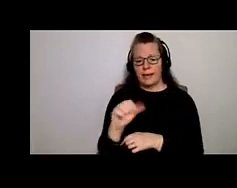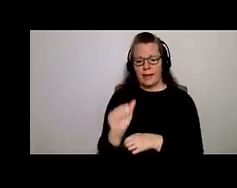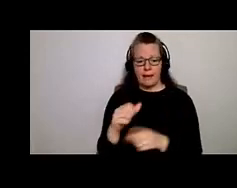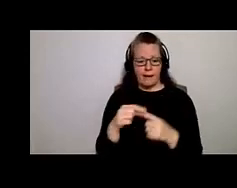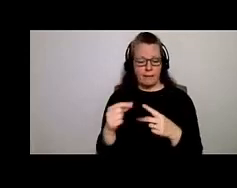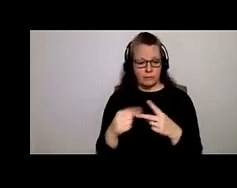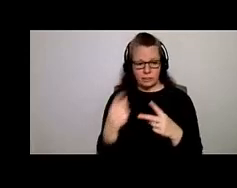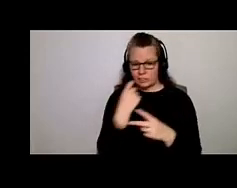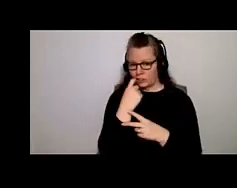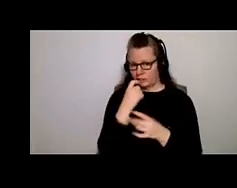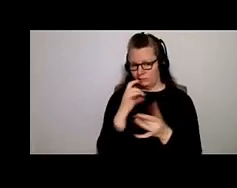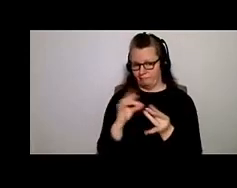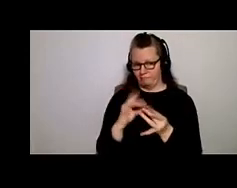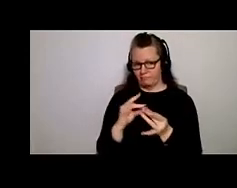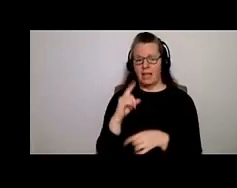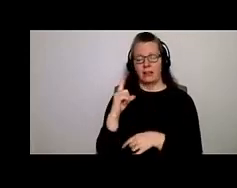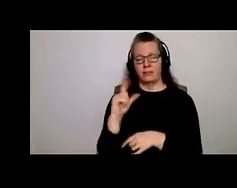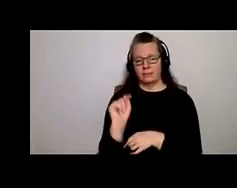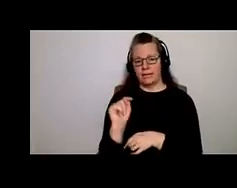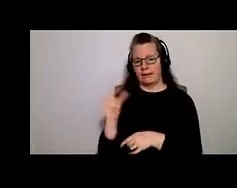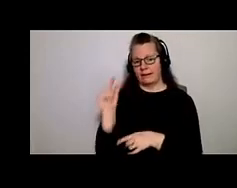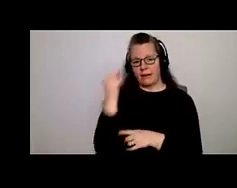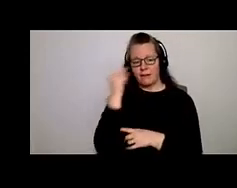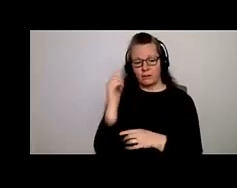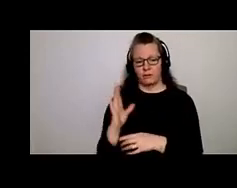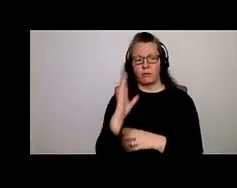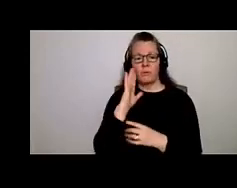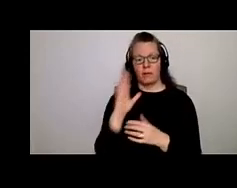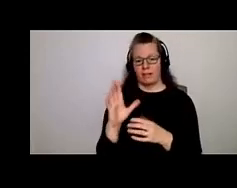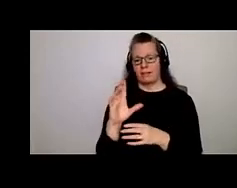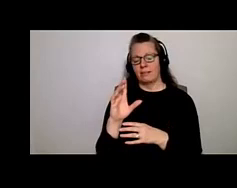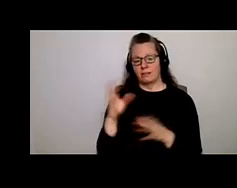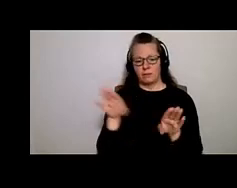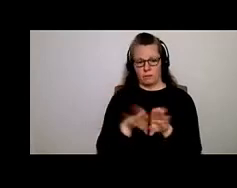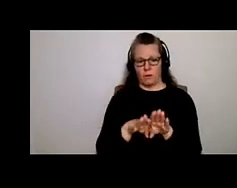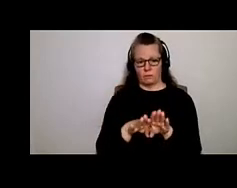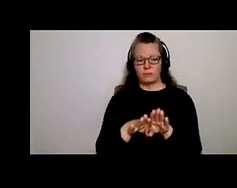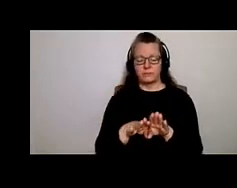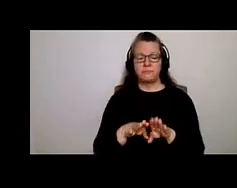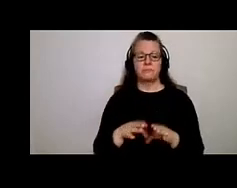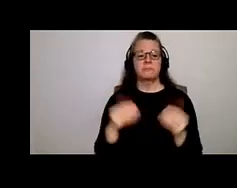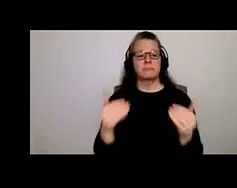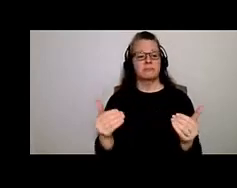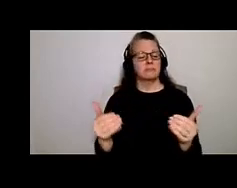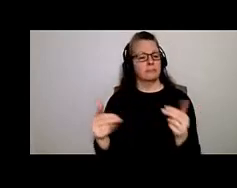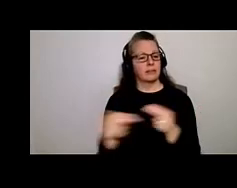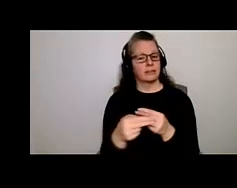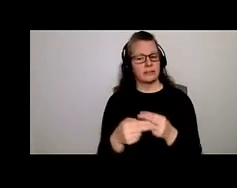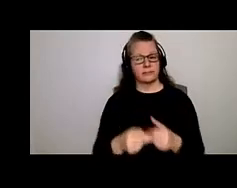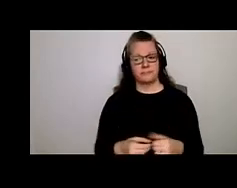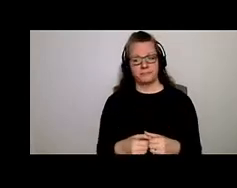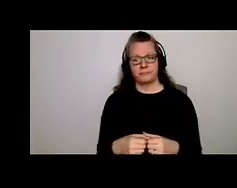the Lieutenant Governor will bring this Health Cabinet Summit to a close. So let's go to the next slide, please.